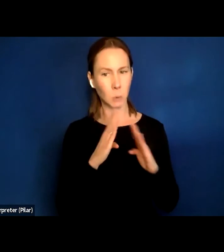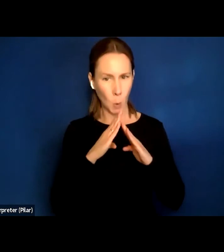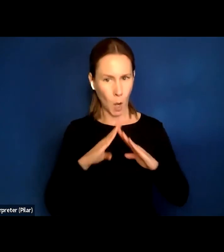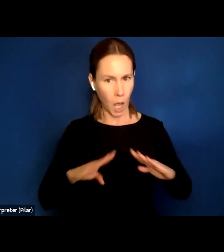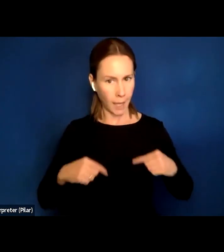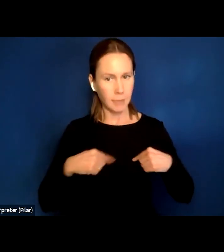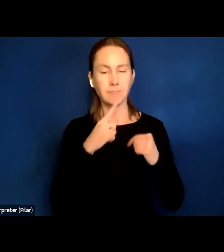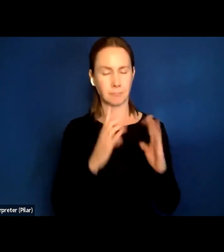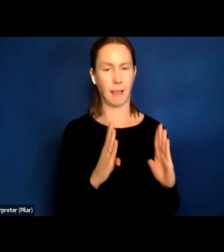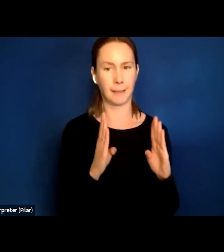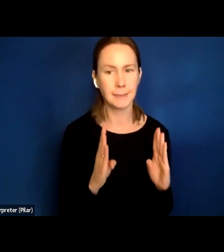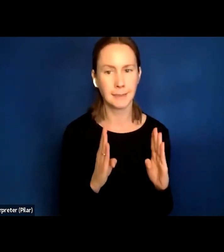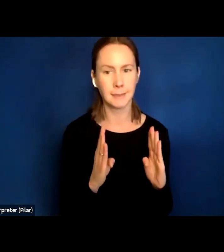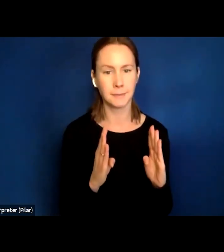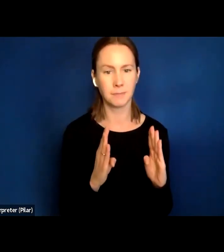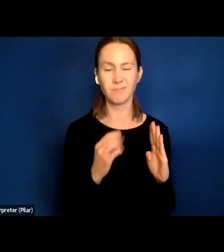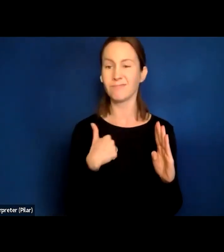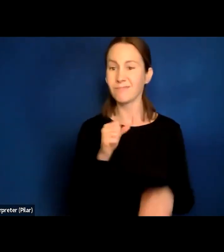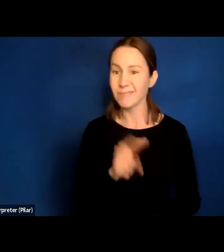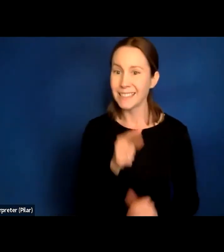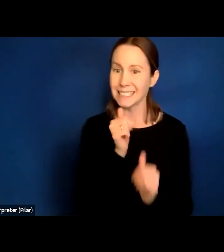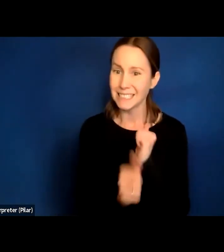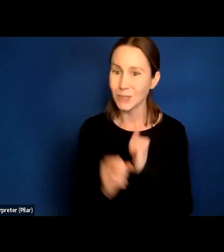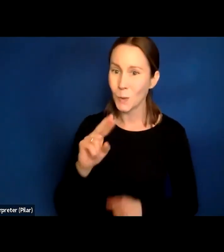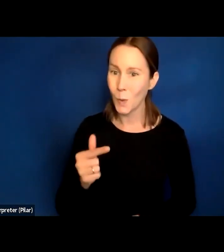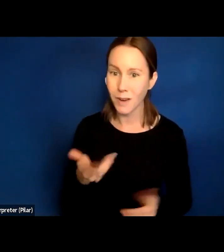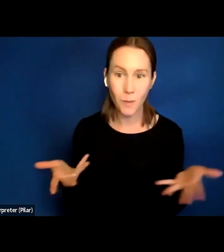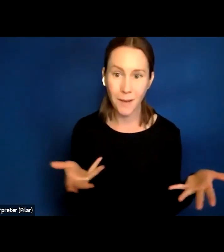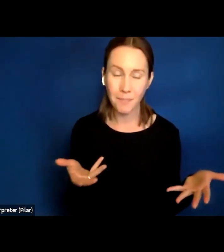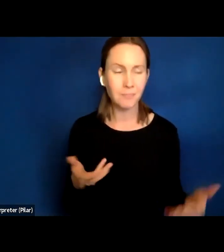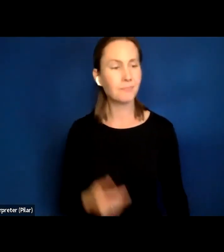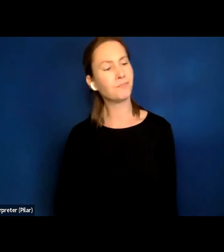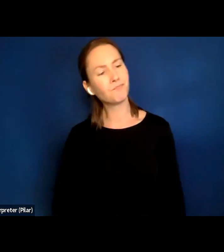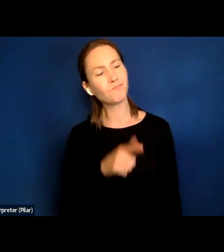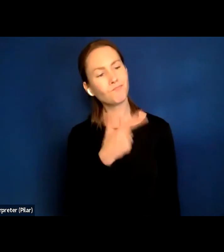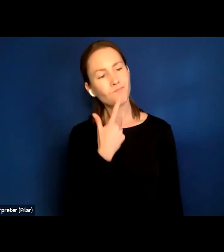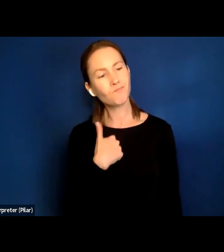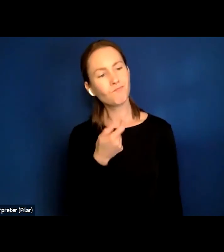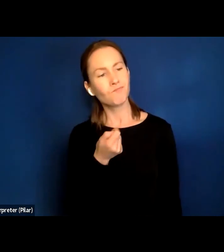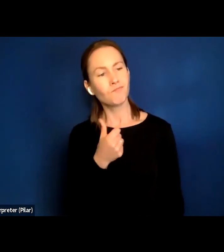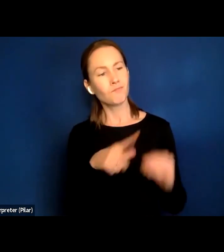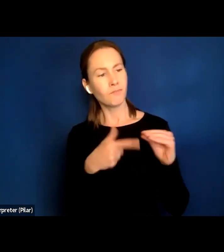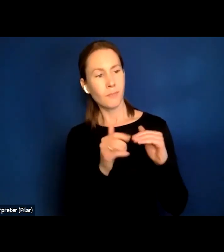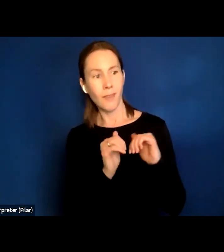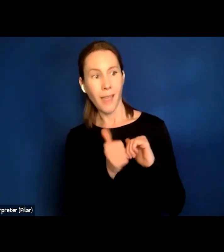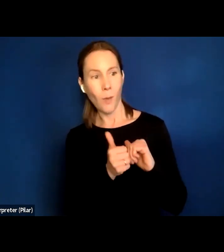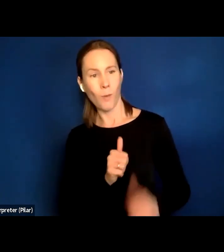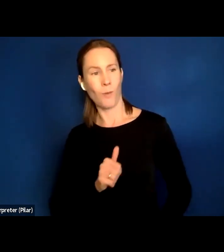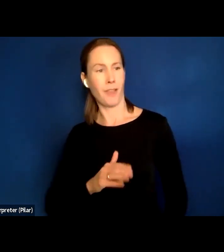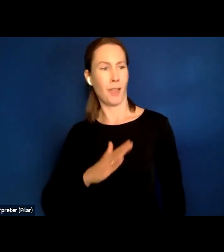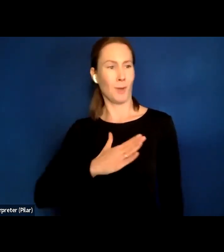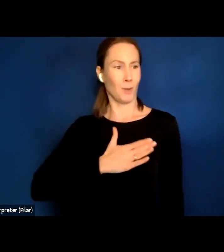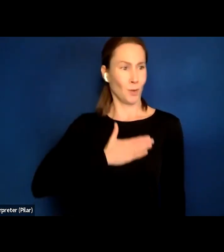one question that I asked every single organization that I met with was, can you tell me a little bit about how joy and